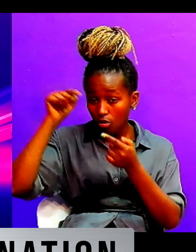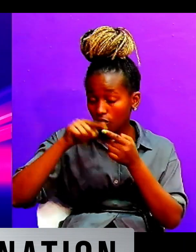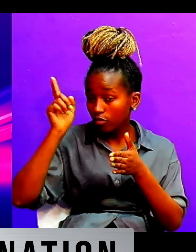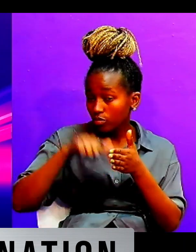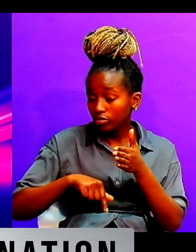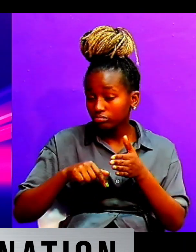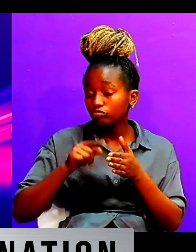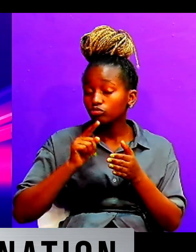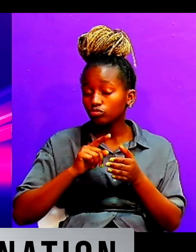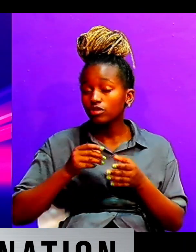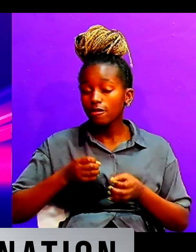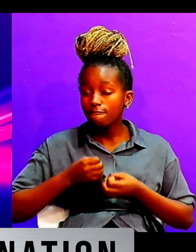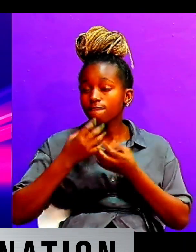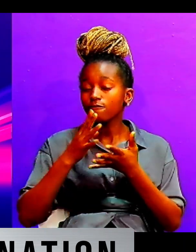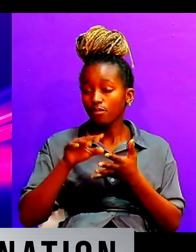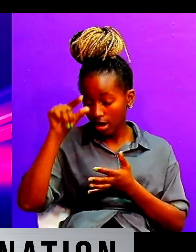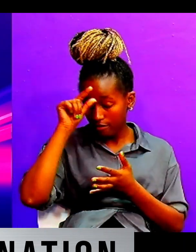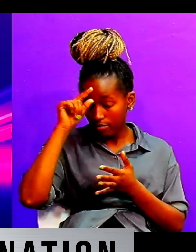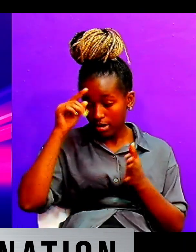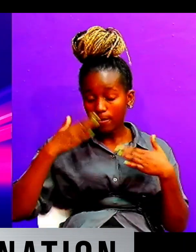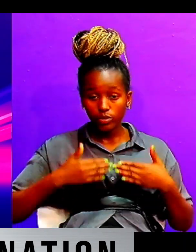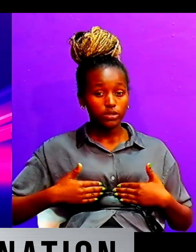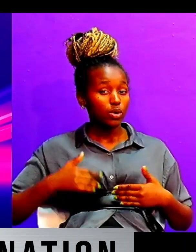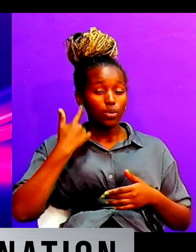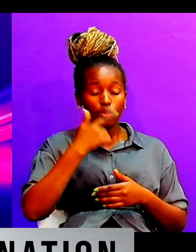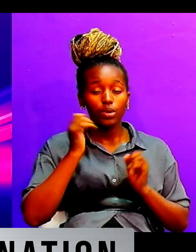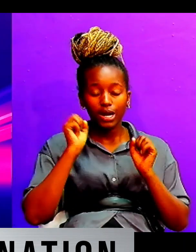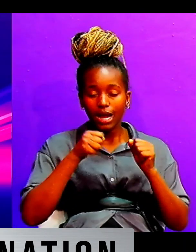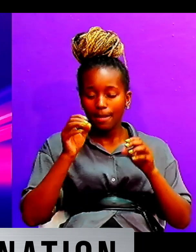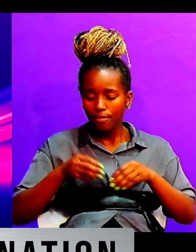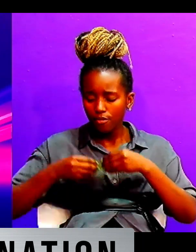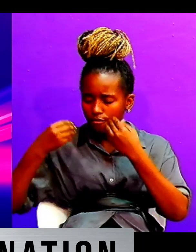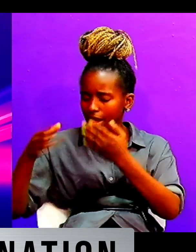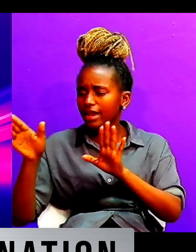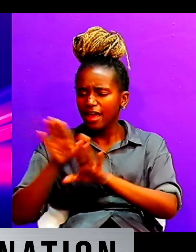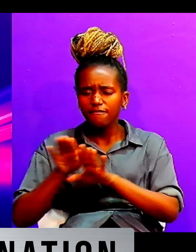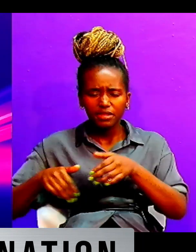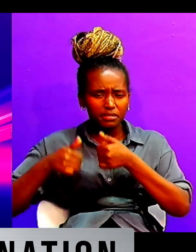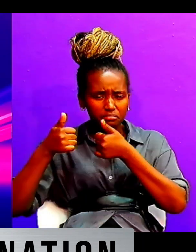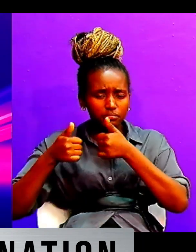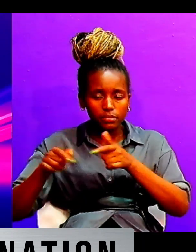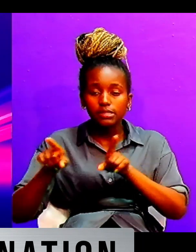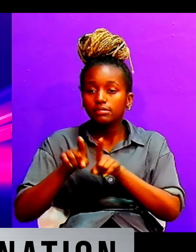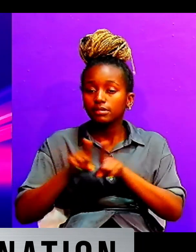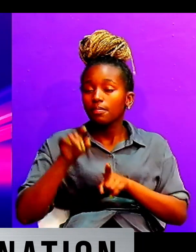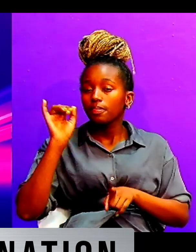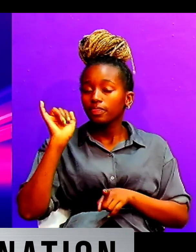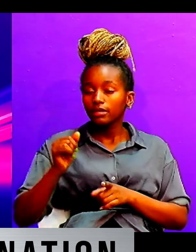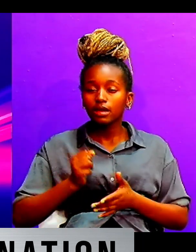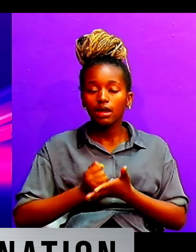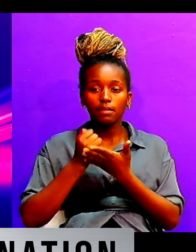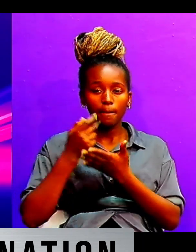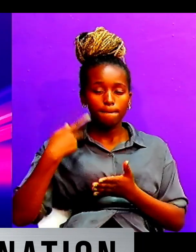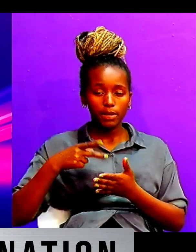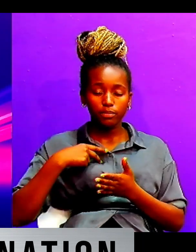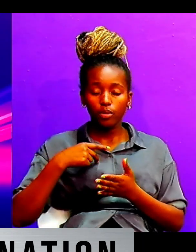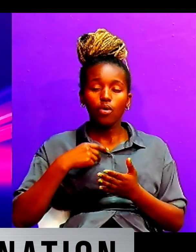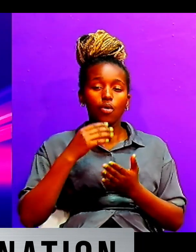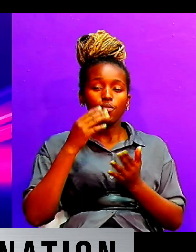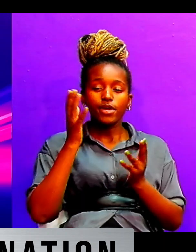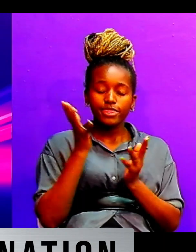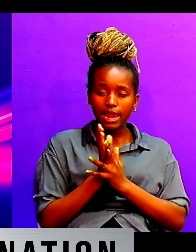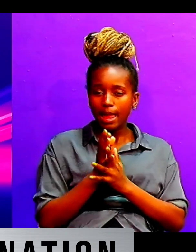governing body to provide all the necessary environment so that not only candidates, even the members within the